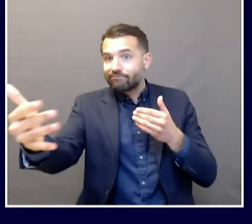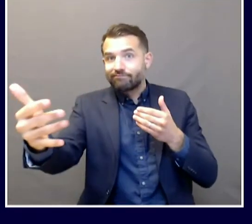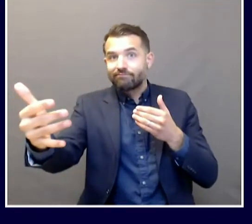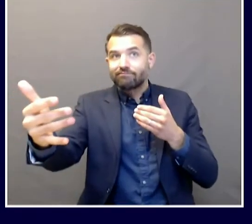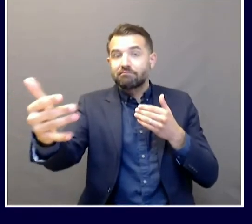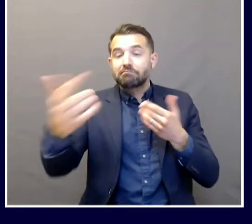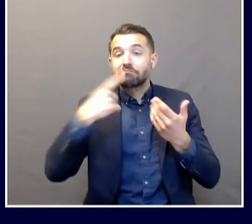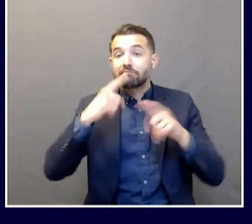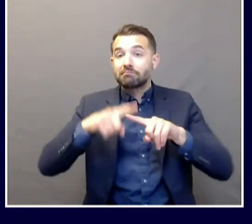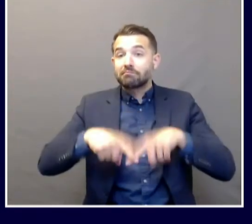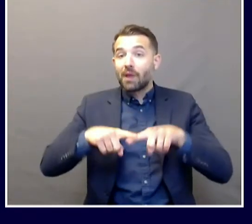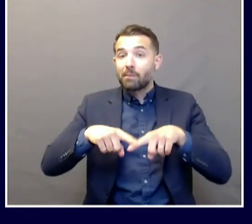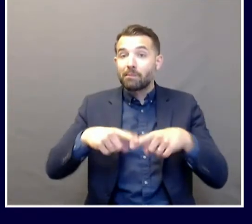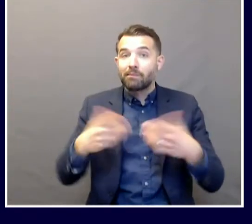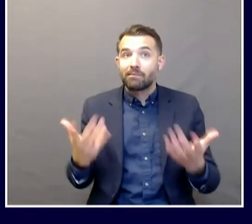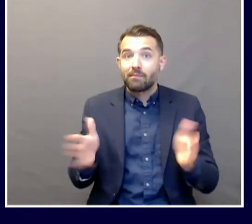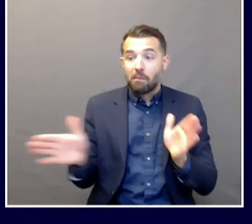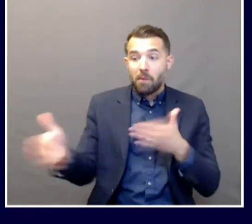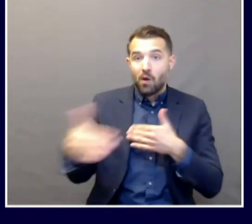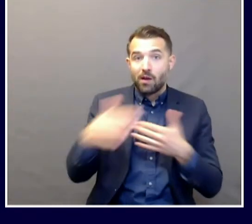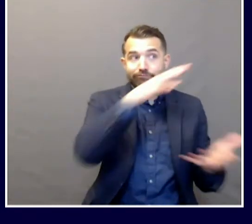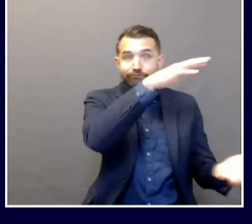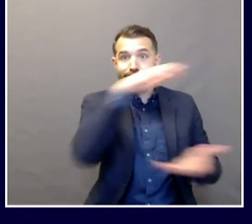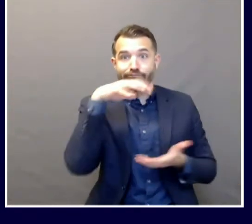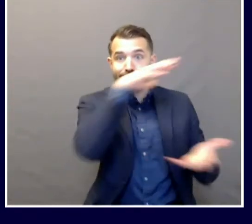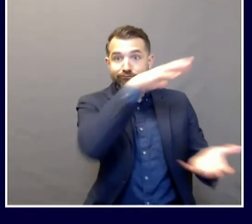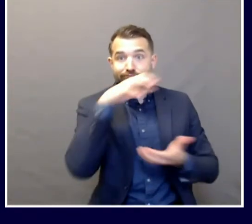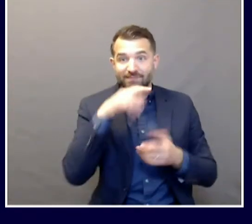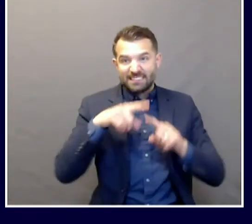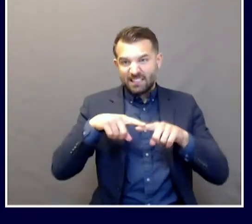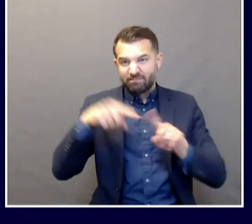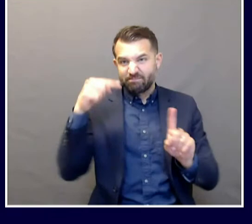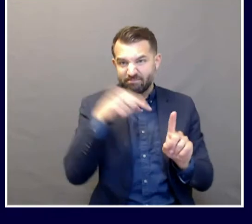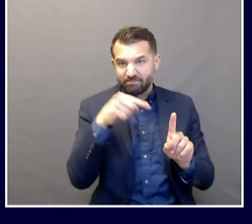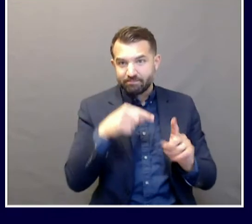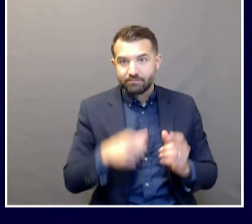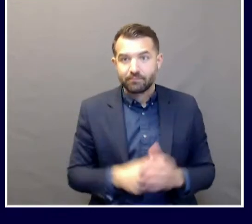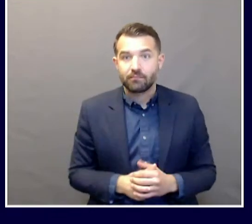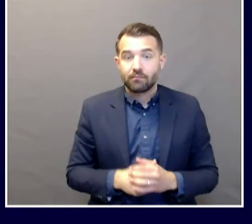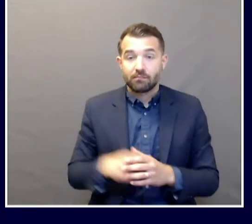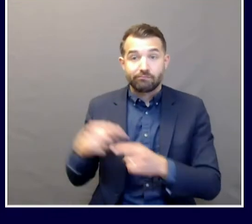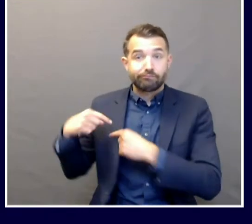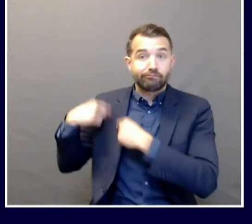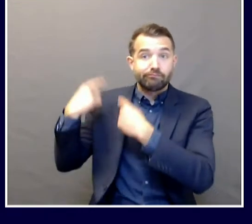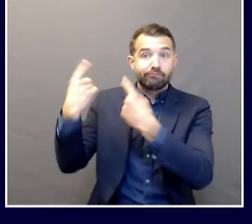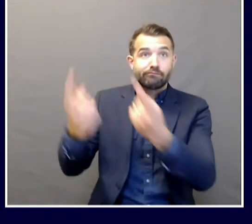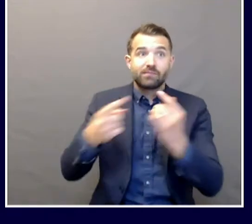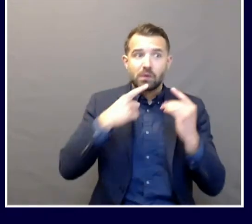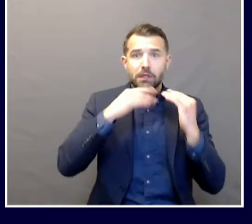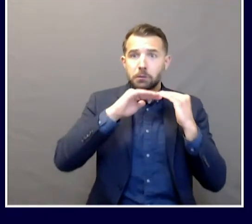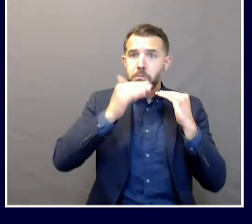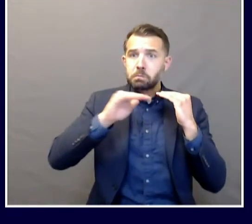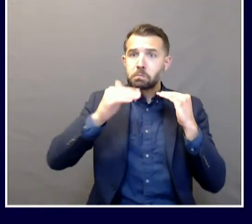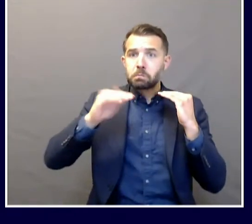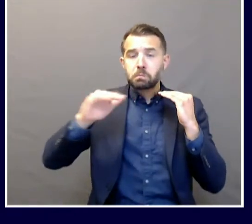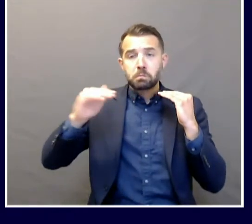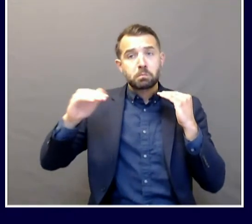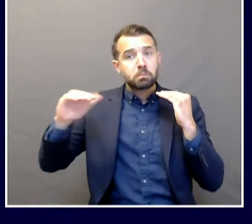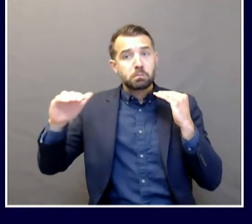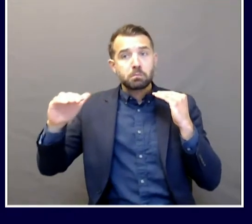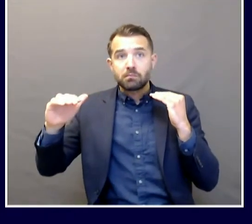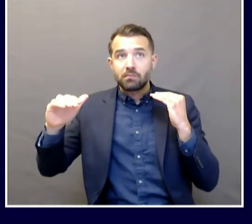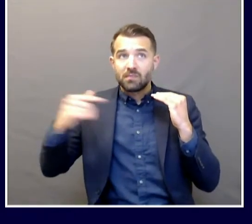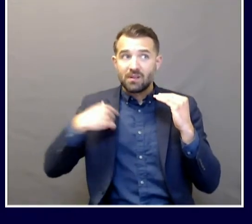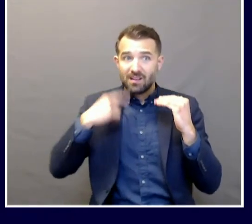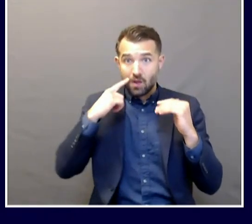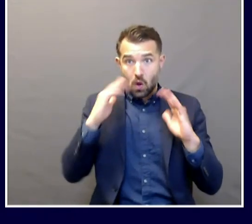supply. Sadly, vaccine supply has not really changed appreciably in recent weeks. We're hoping that as we get